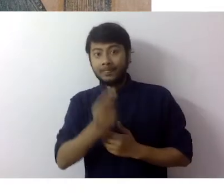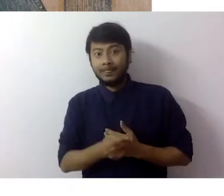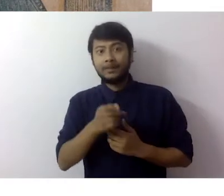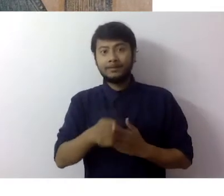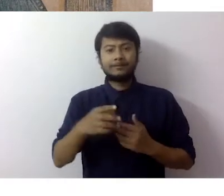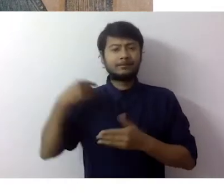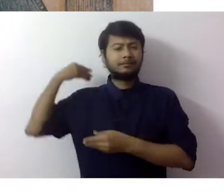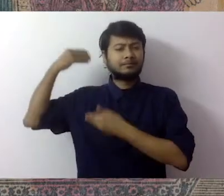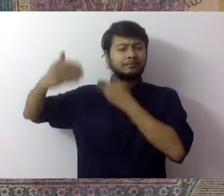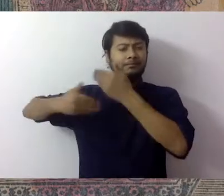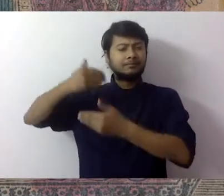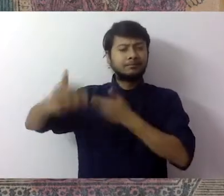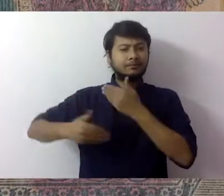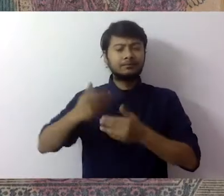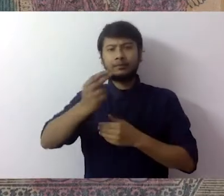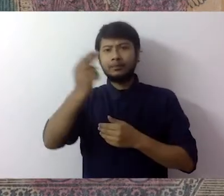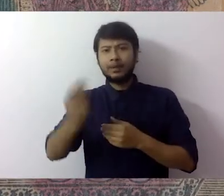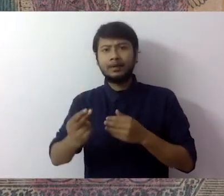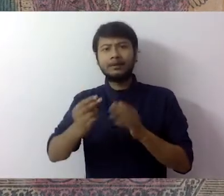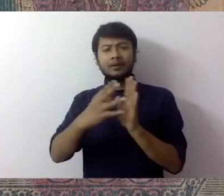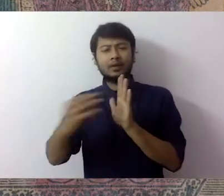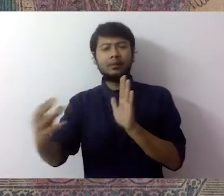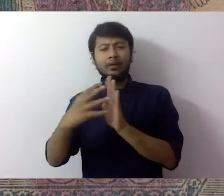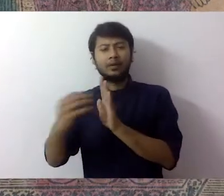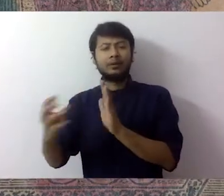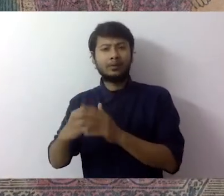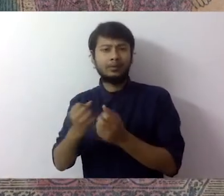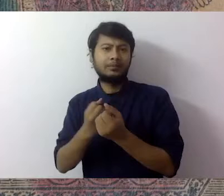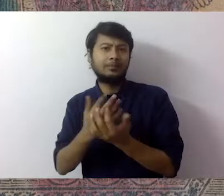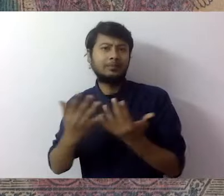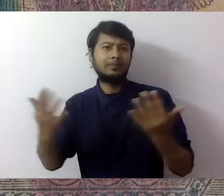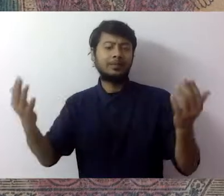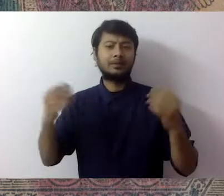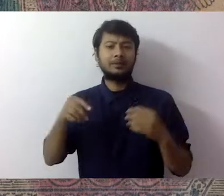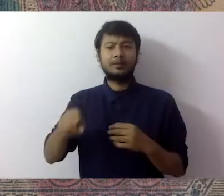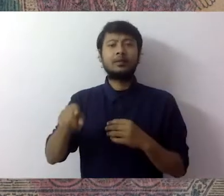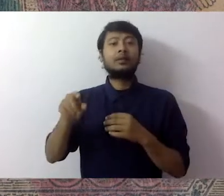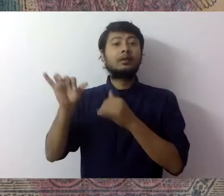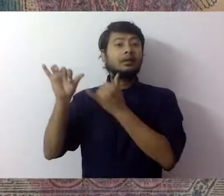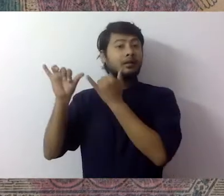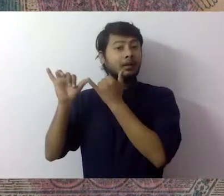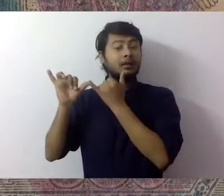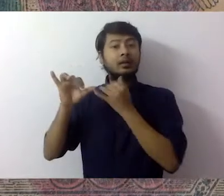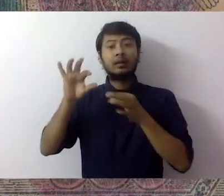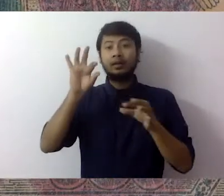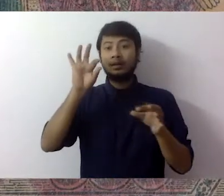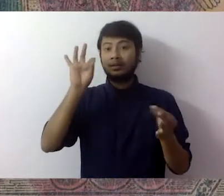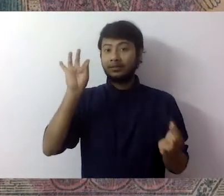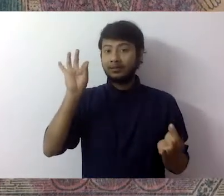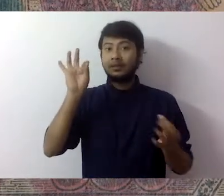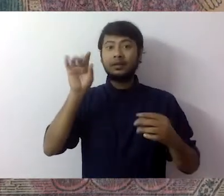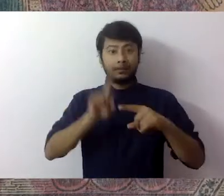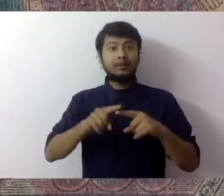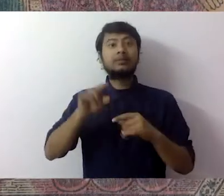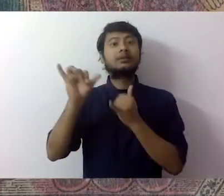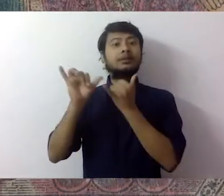across the country, the image of Radha and Krishna. The artist here has gone a step further to also add Krishna's brother Balaram and